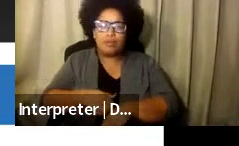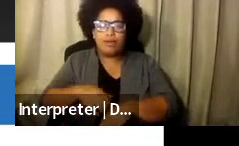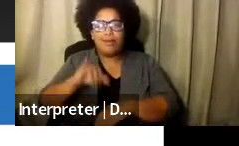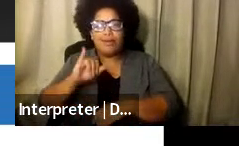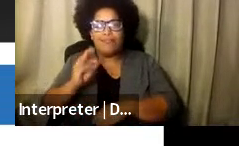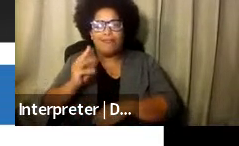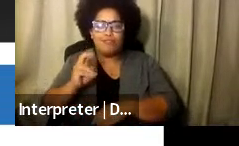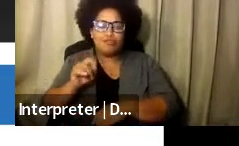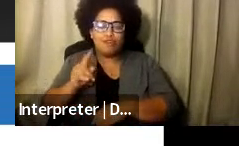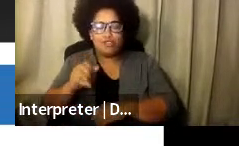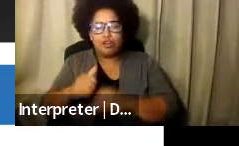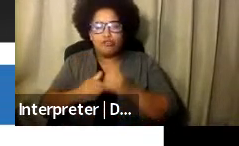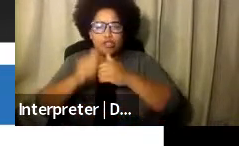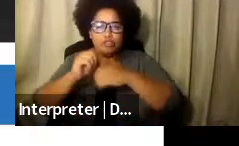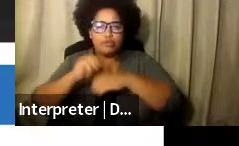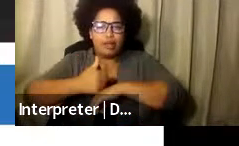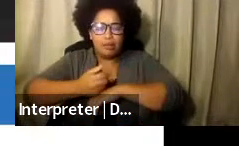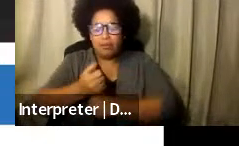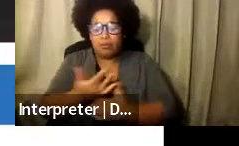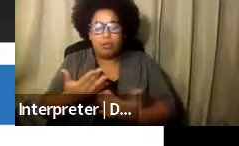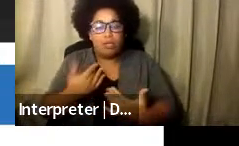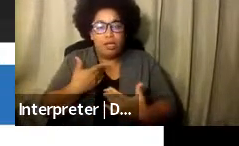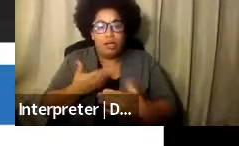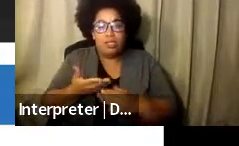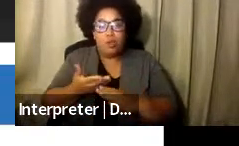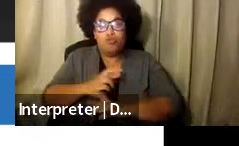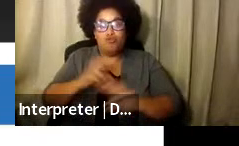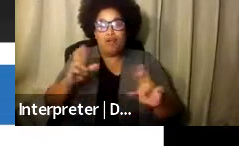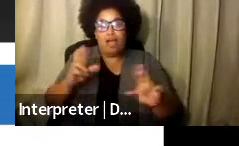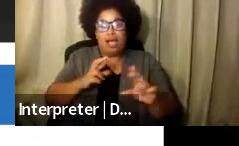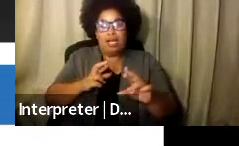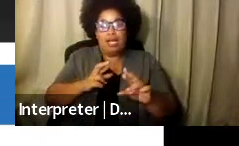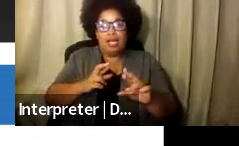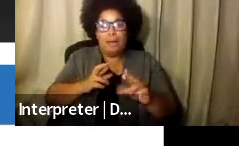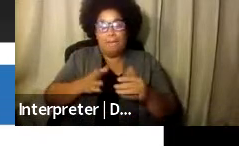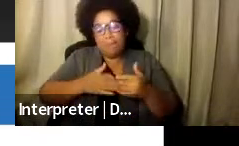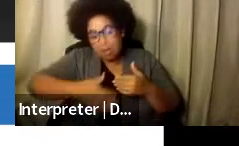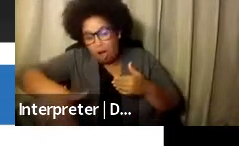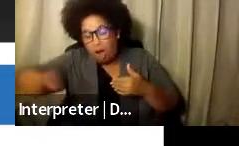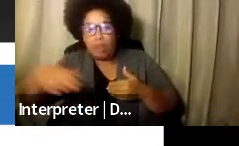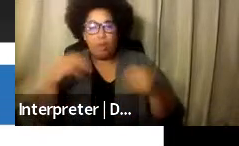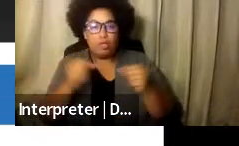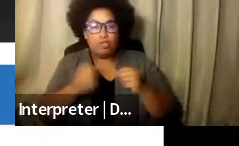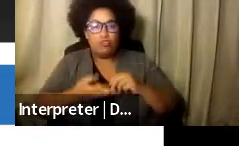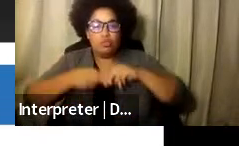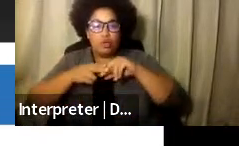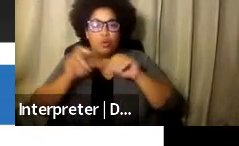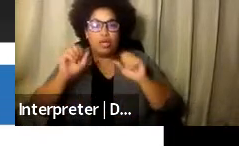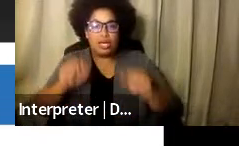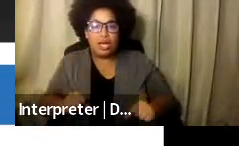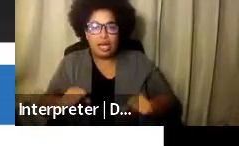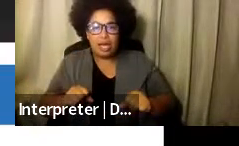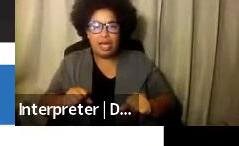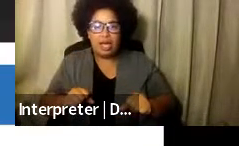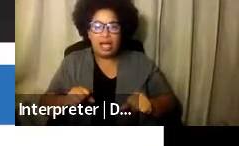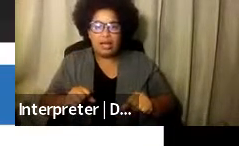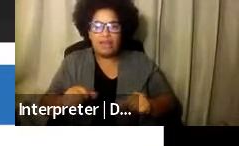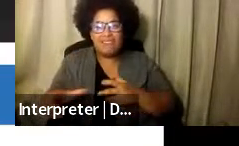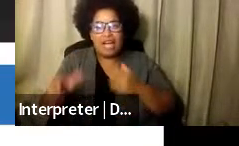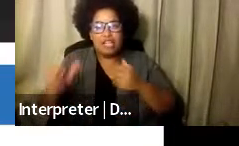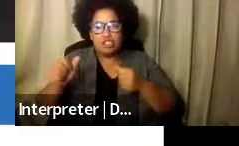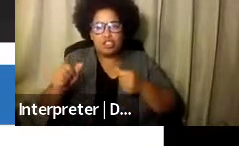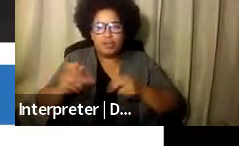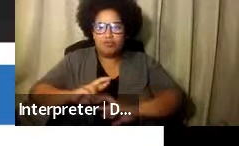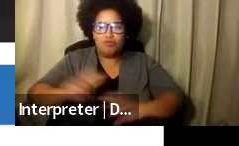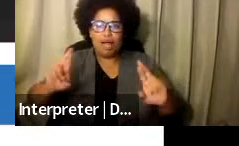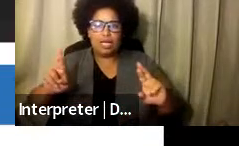the winter surge, so that we have the ability to flex up more rapidly than